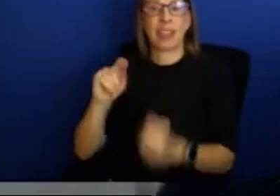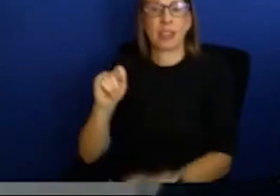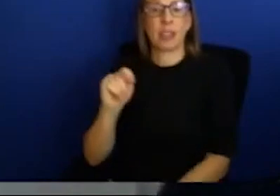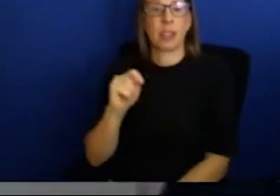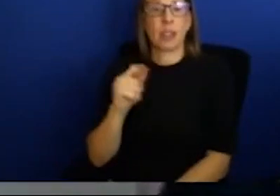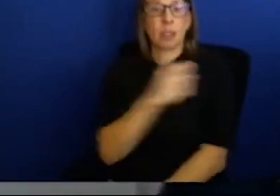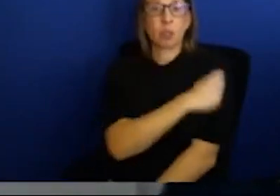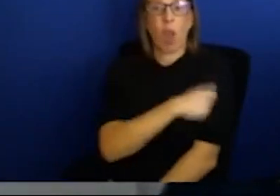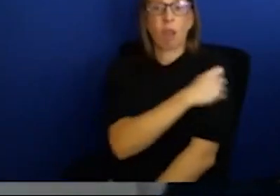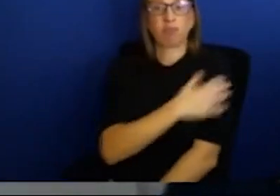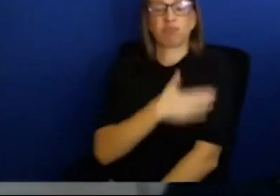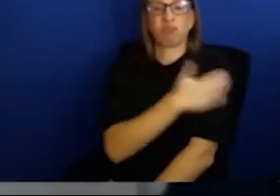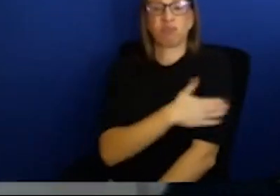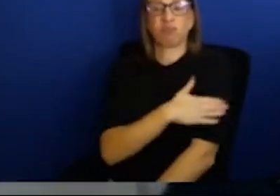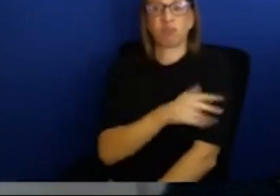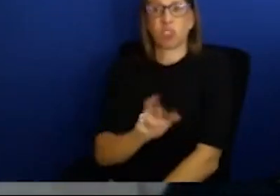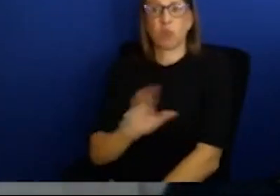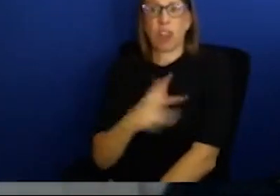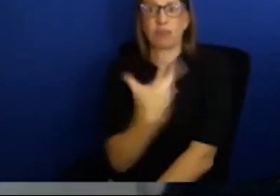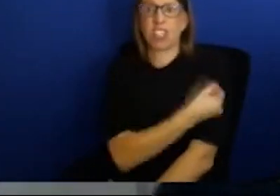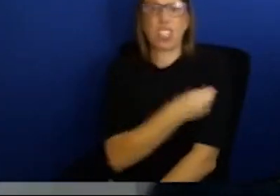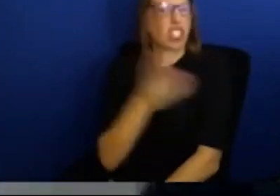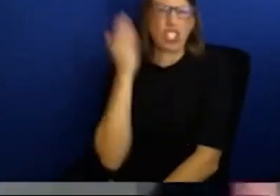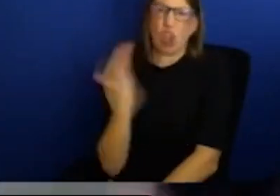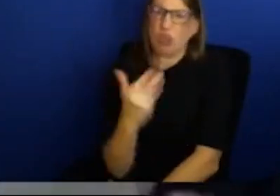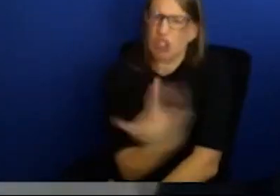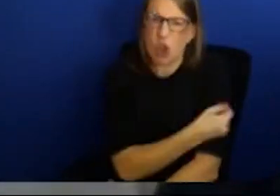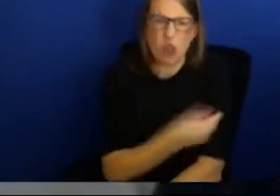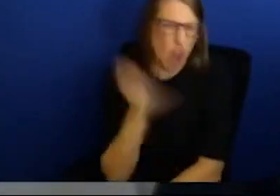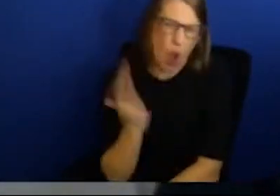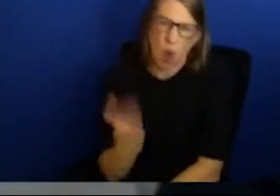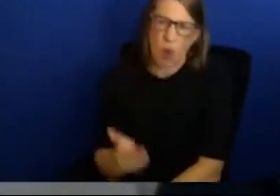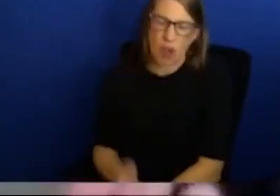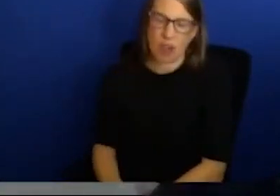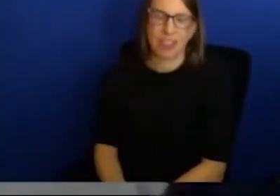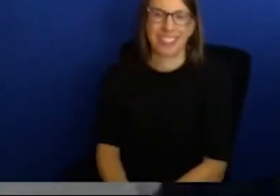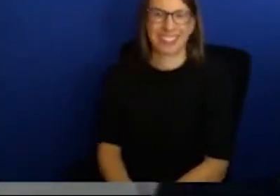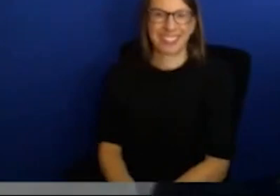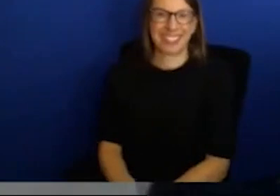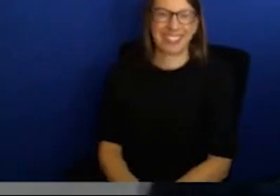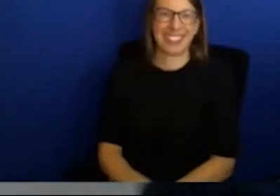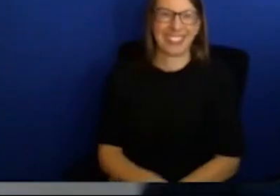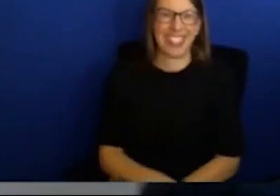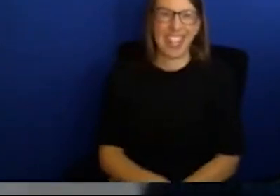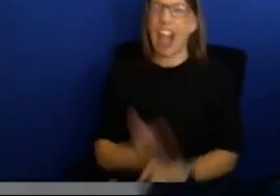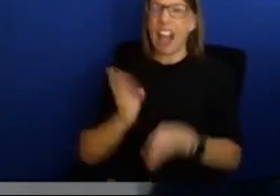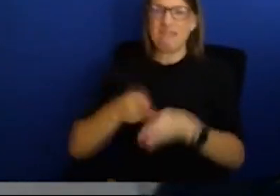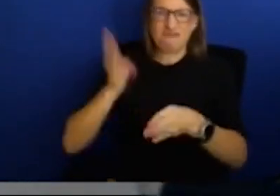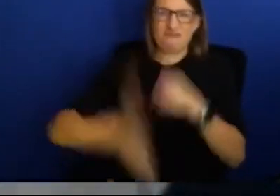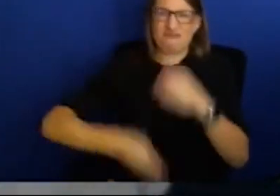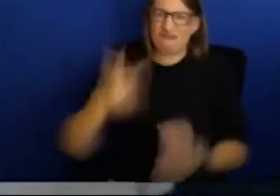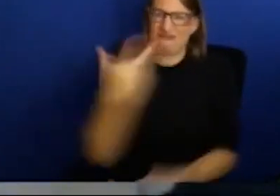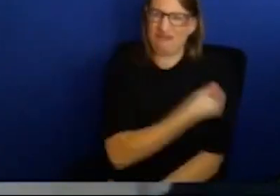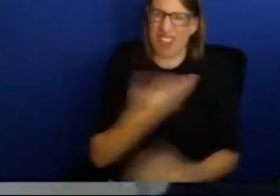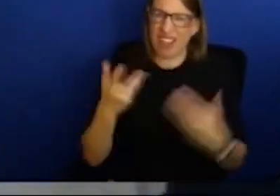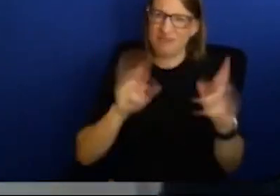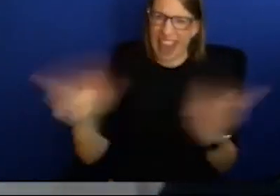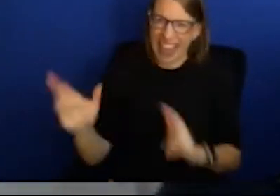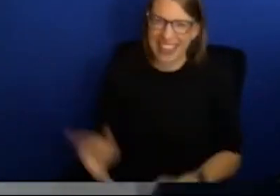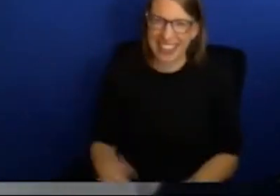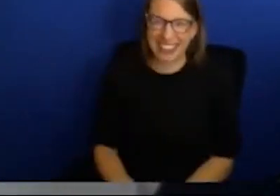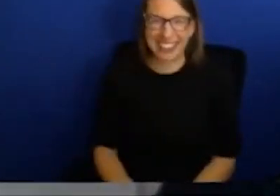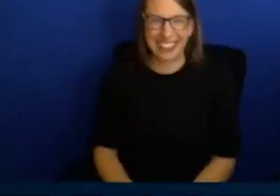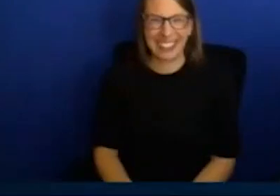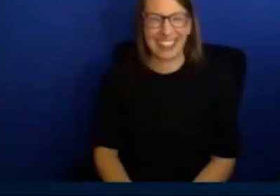swabbed him down and he was getting ready for it, he's like, just shoot me, in the sense that just get the shot on board. I'm ready to be done.